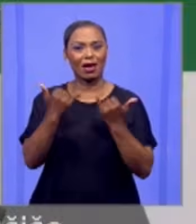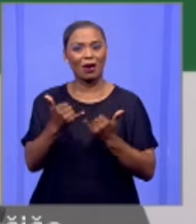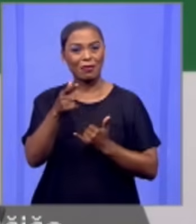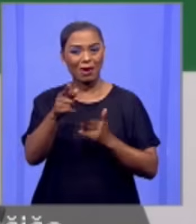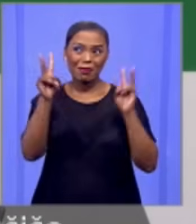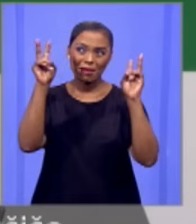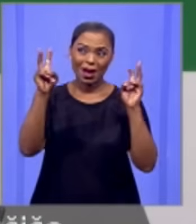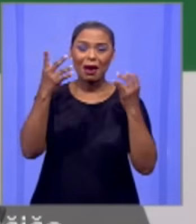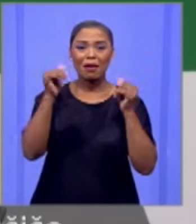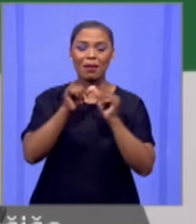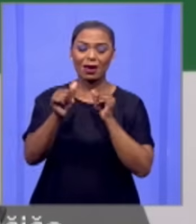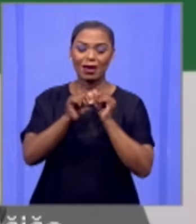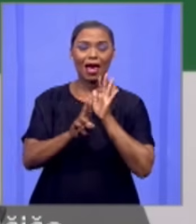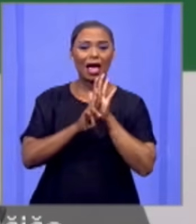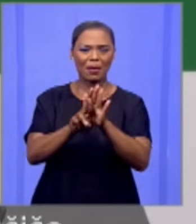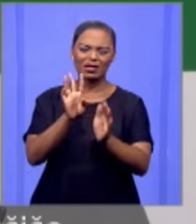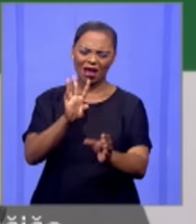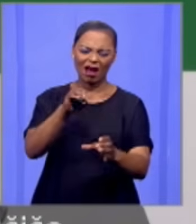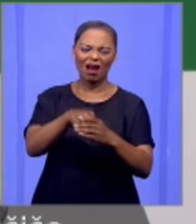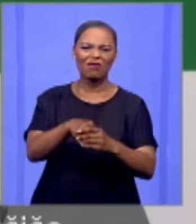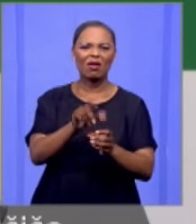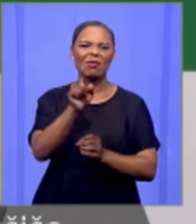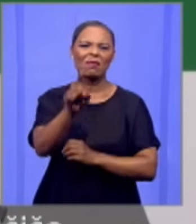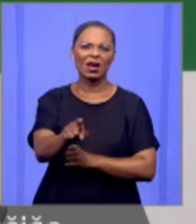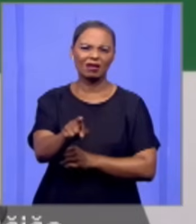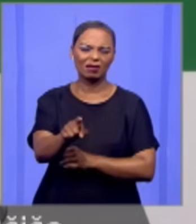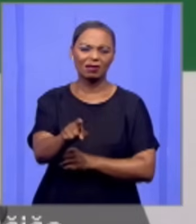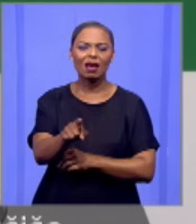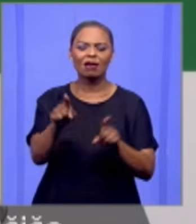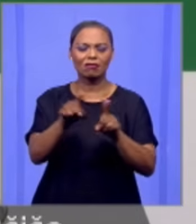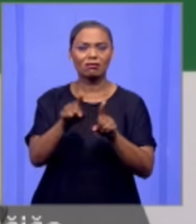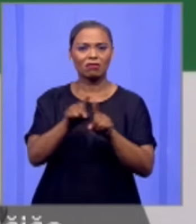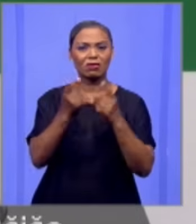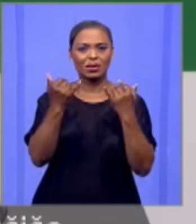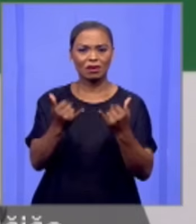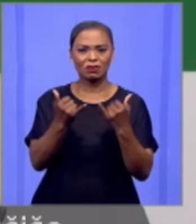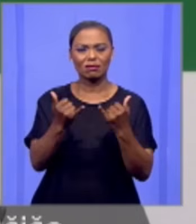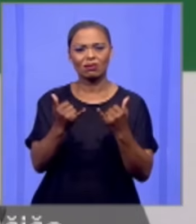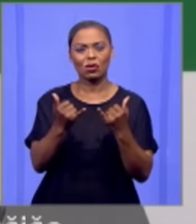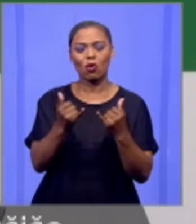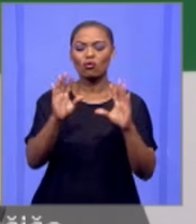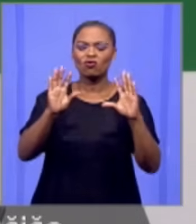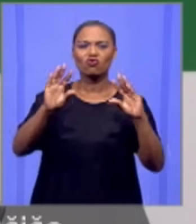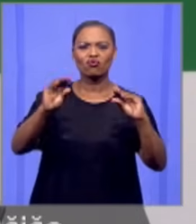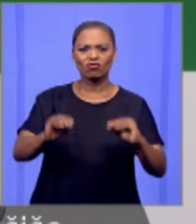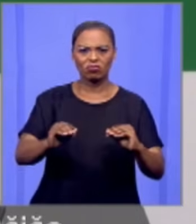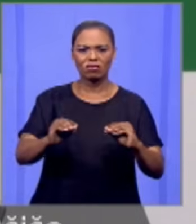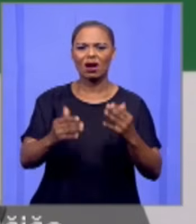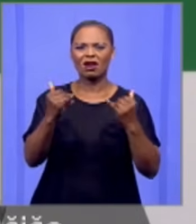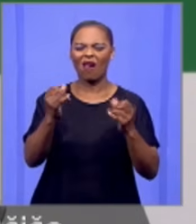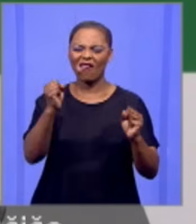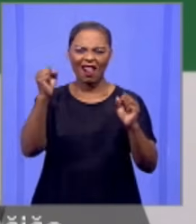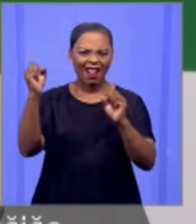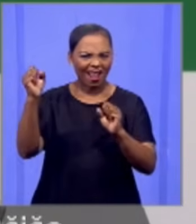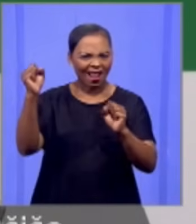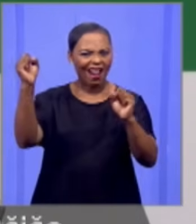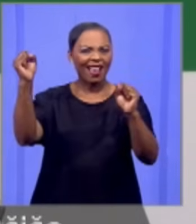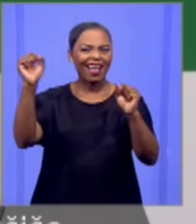the ambassador in, and really he should desist from making the kinds of statements he's